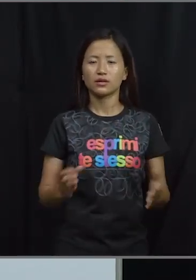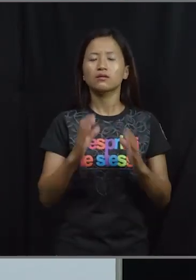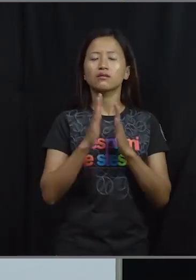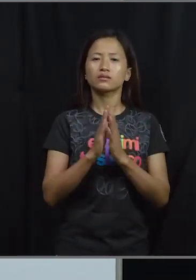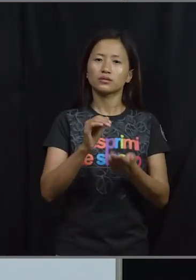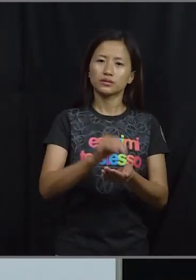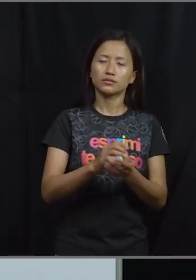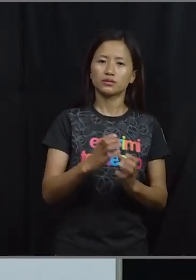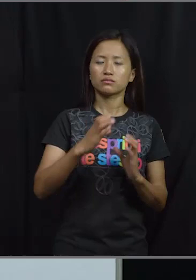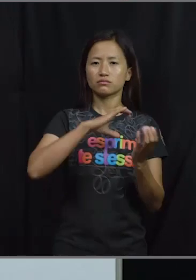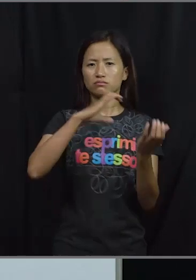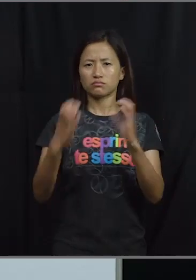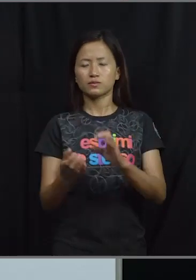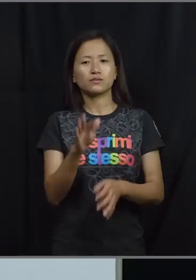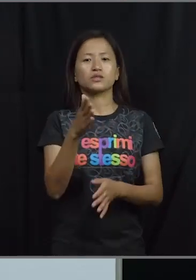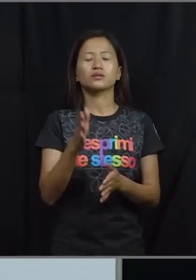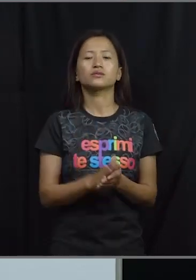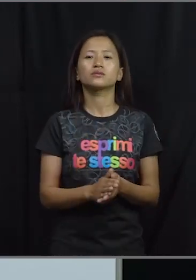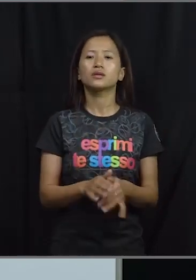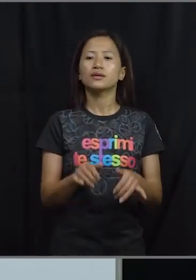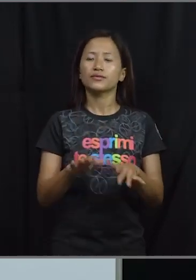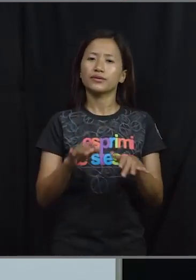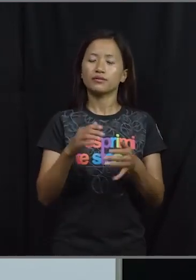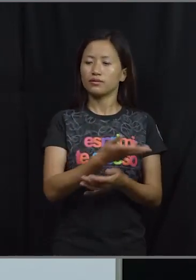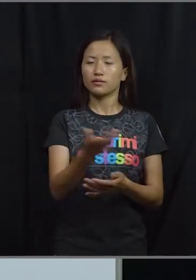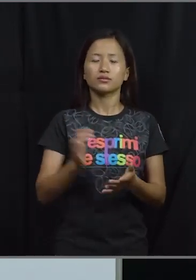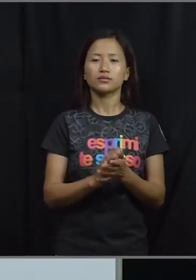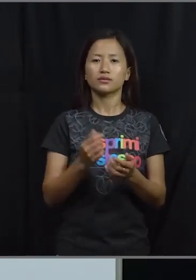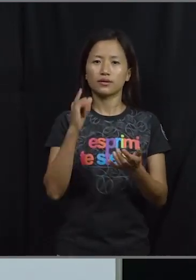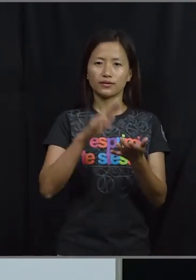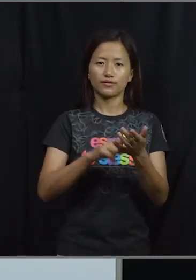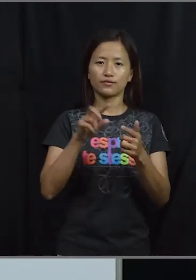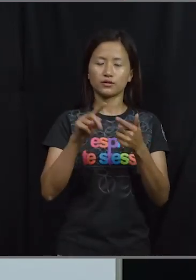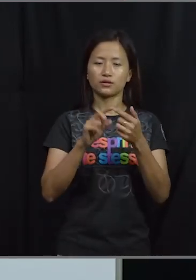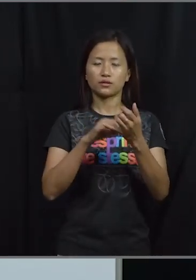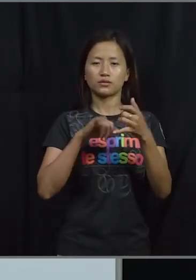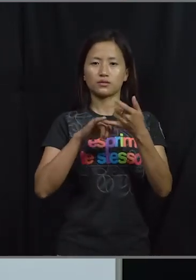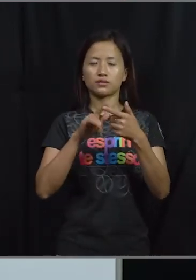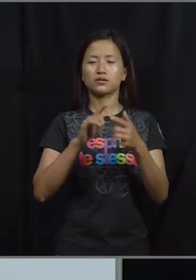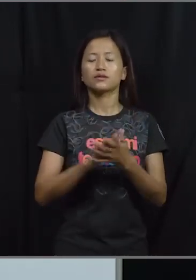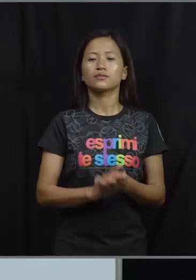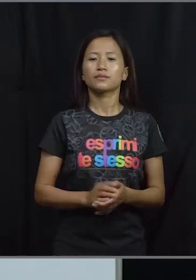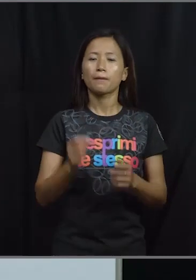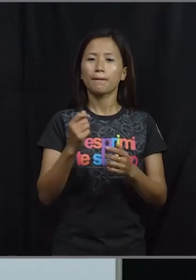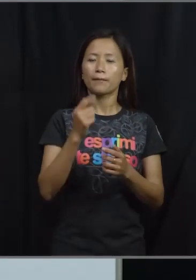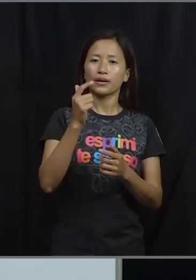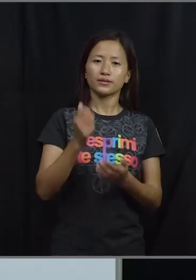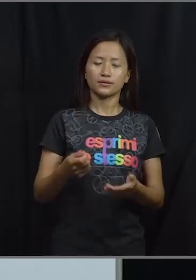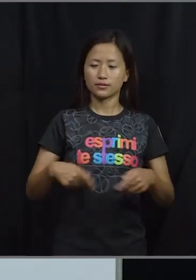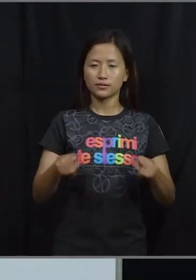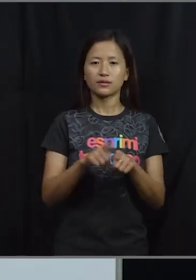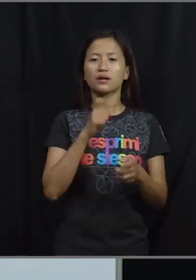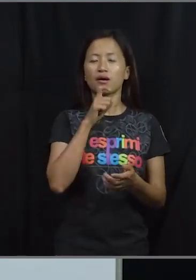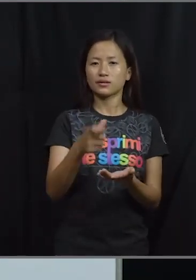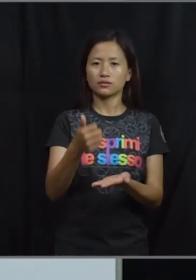constant or unchanged, there is an inverse relationship between price and demand. So